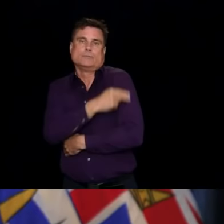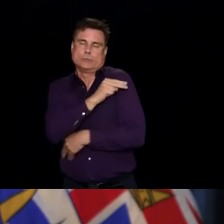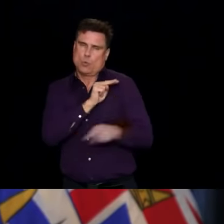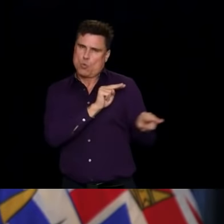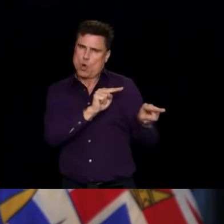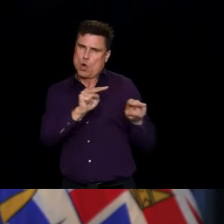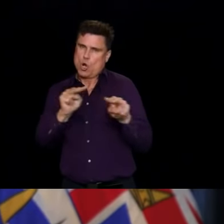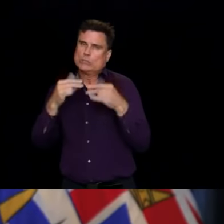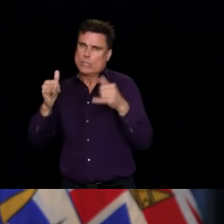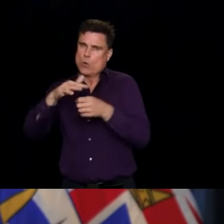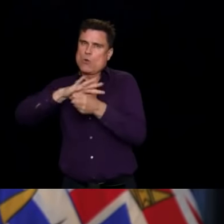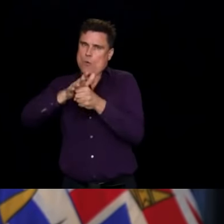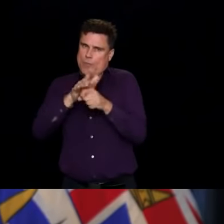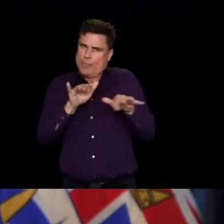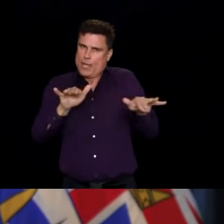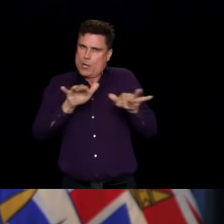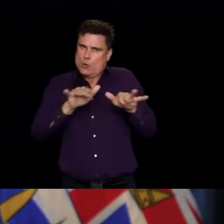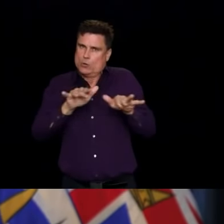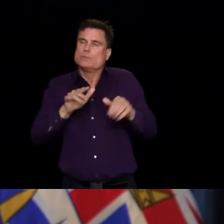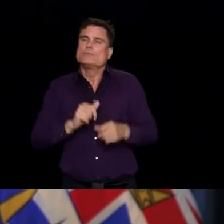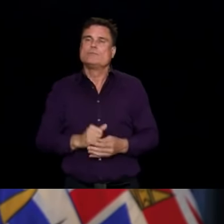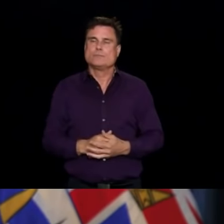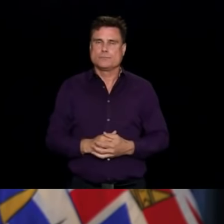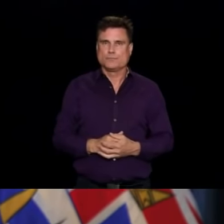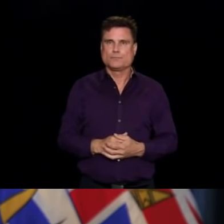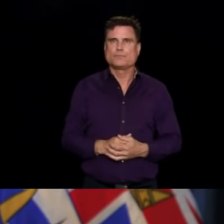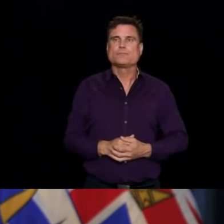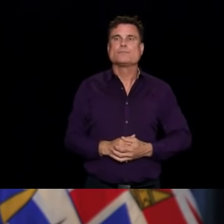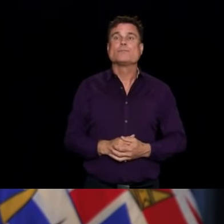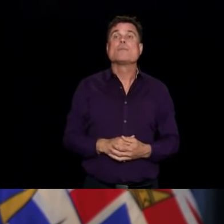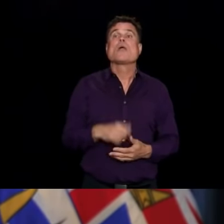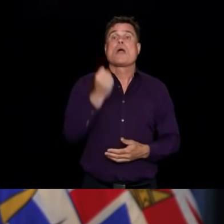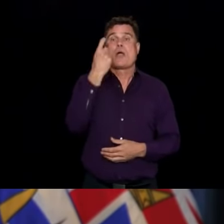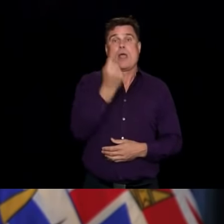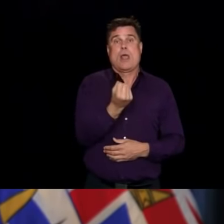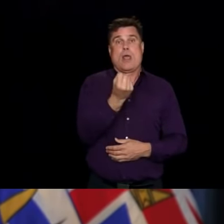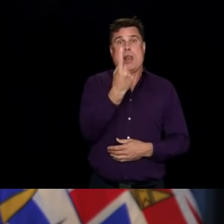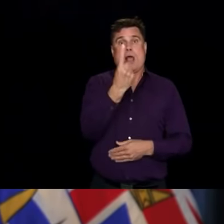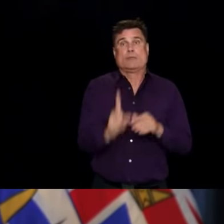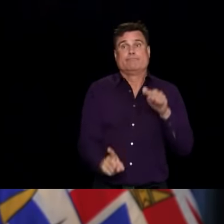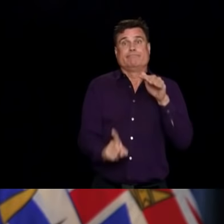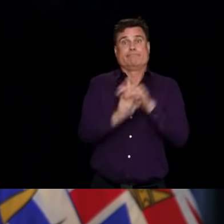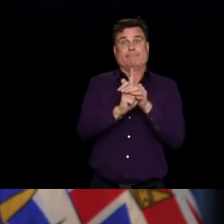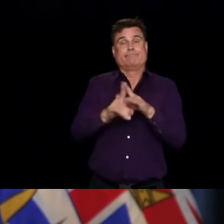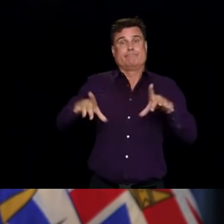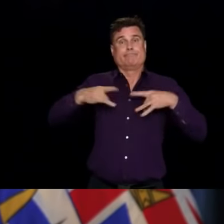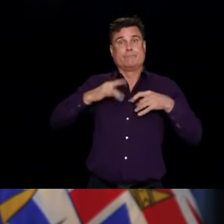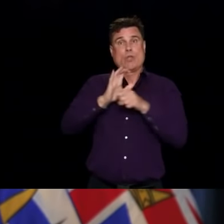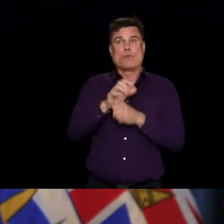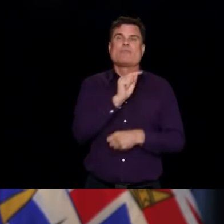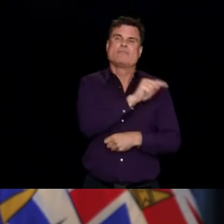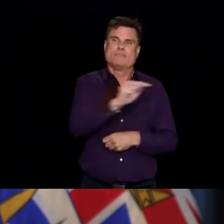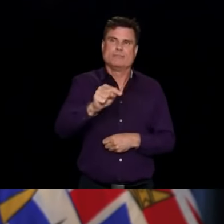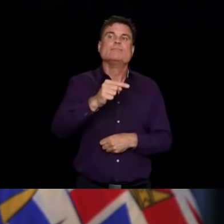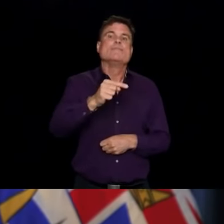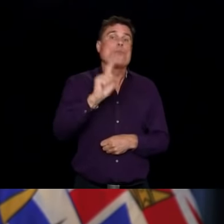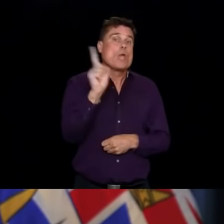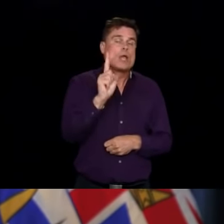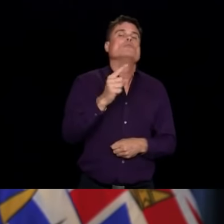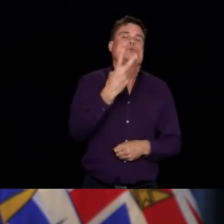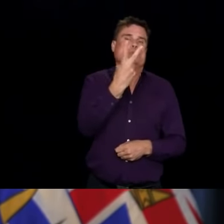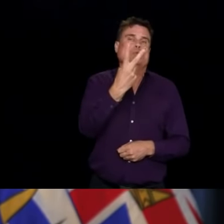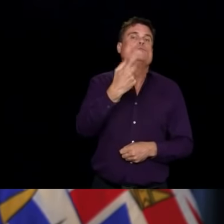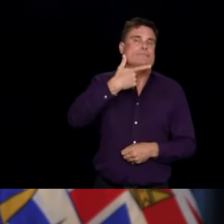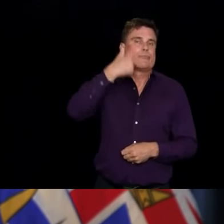care. We've had an additional 11 new cases in those facilities, 2 of whom